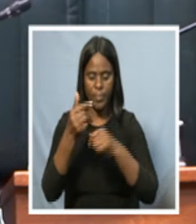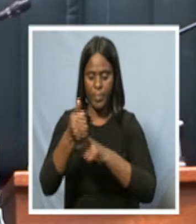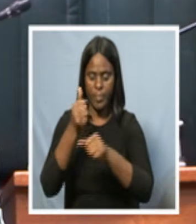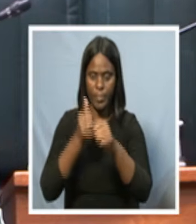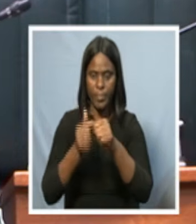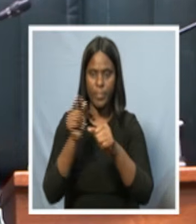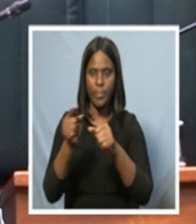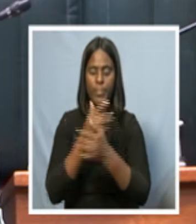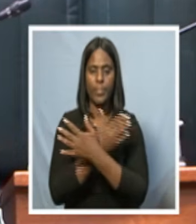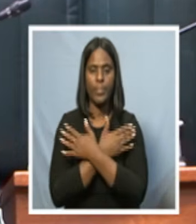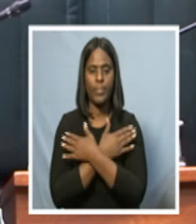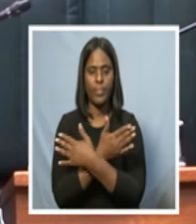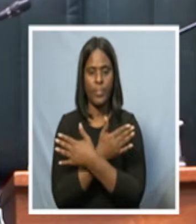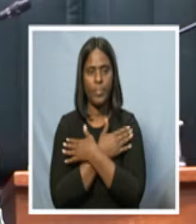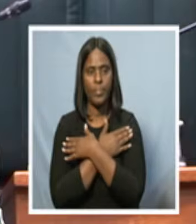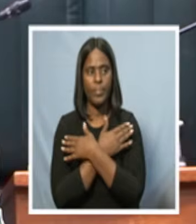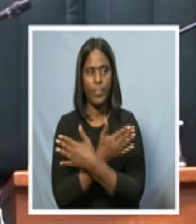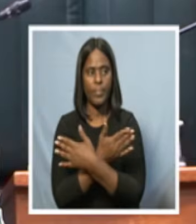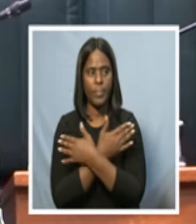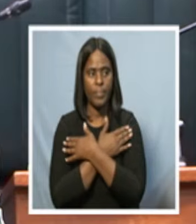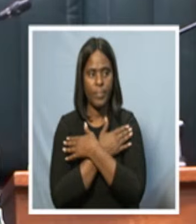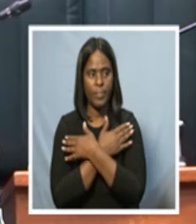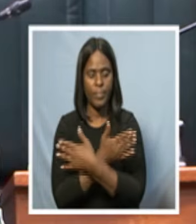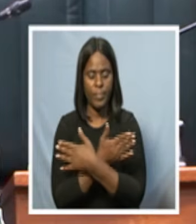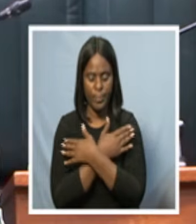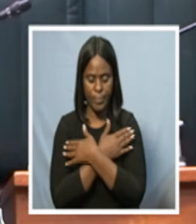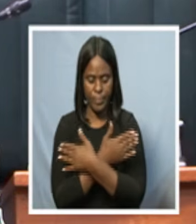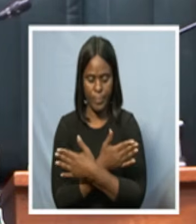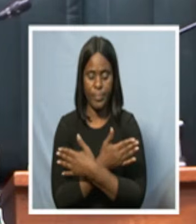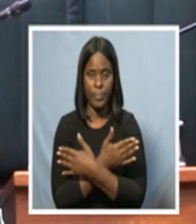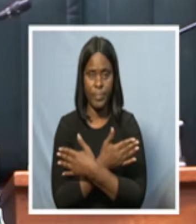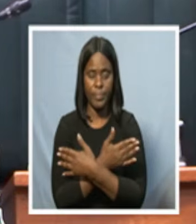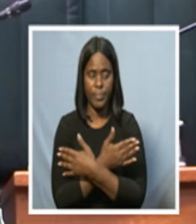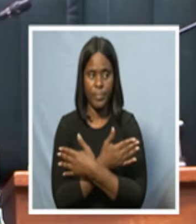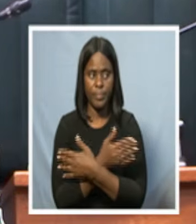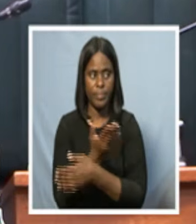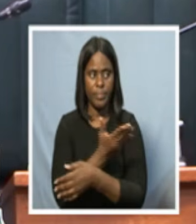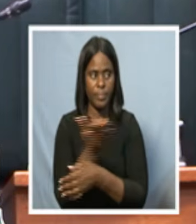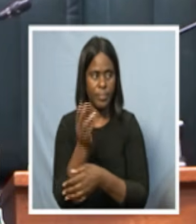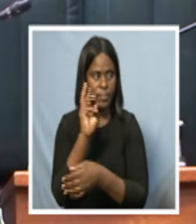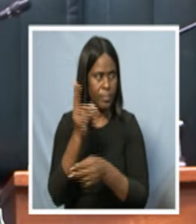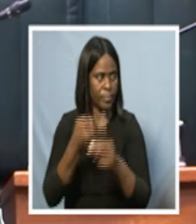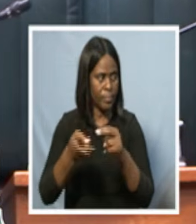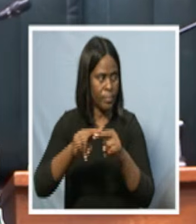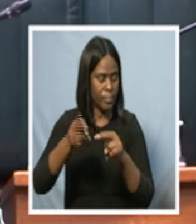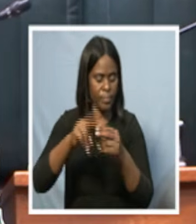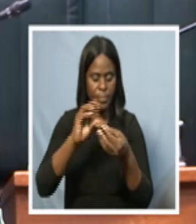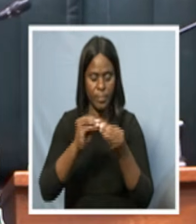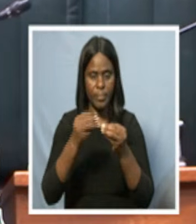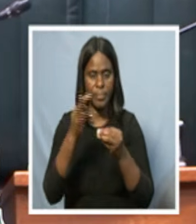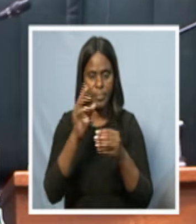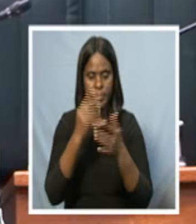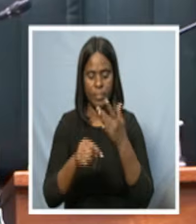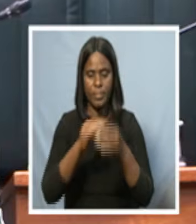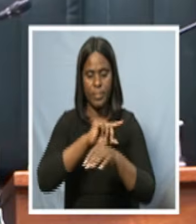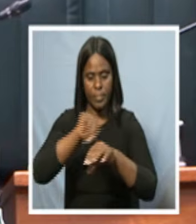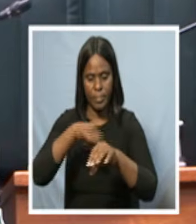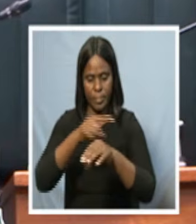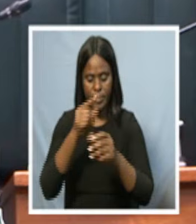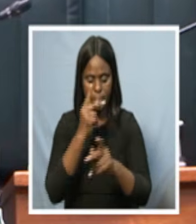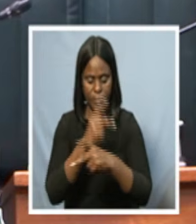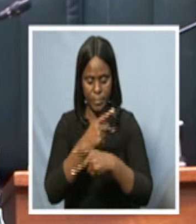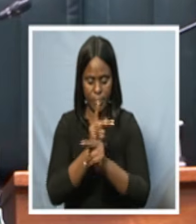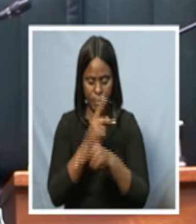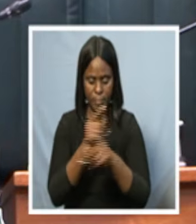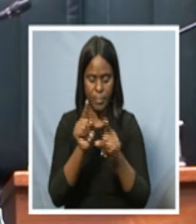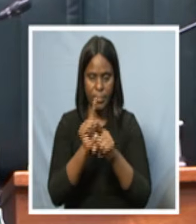public holiday falling on a Sunday. This will increase the number of productive hours and